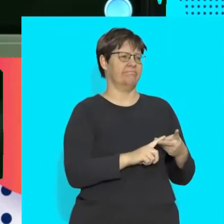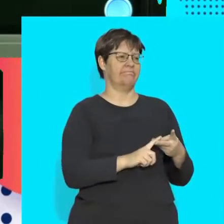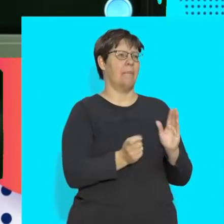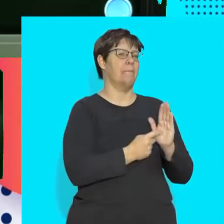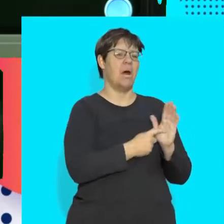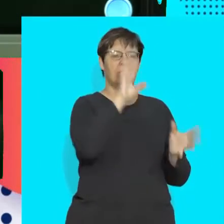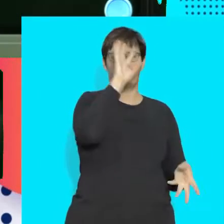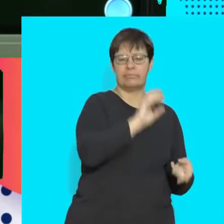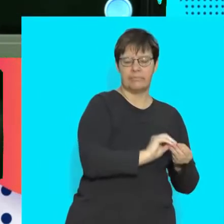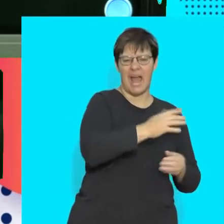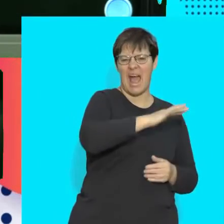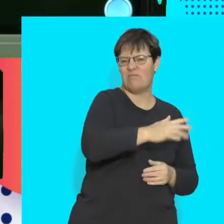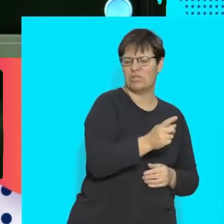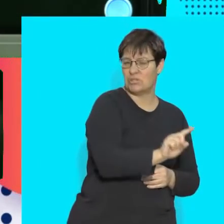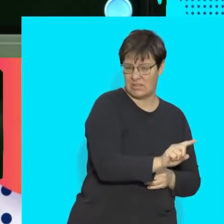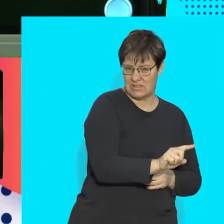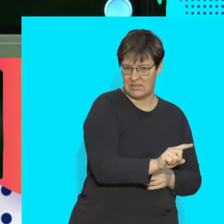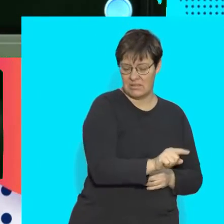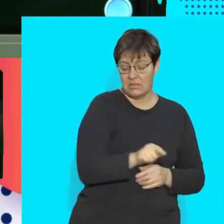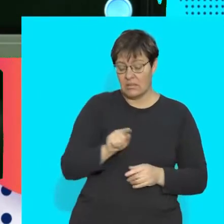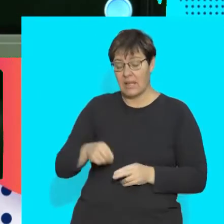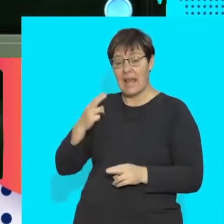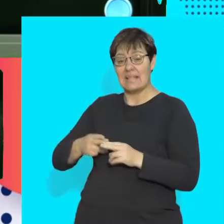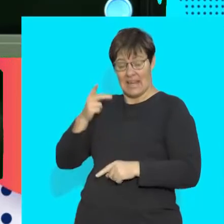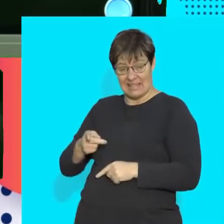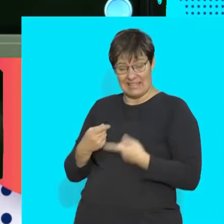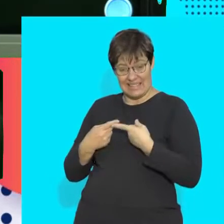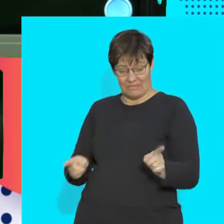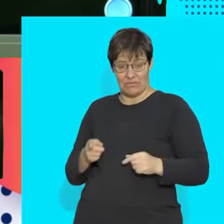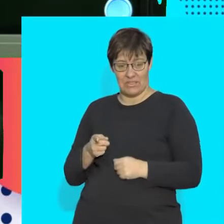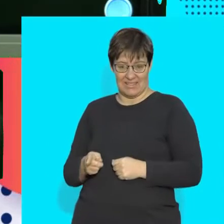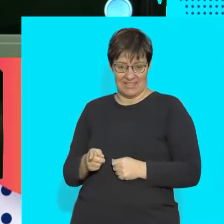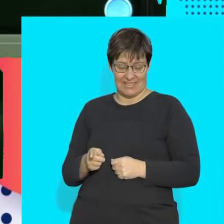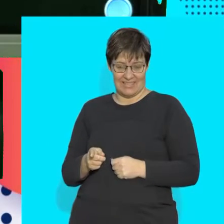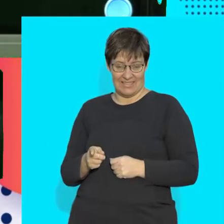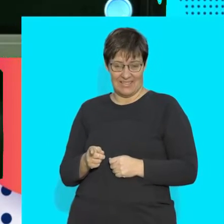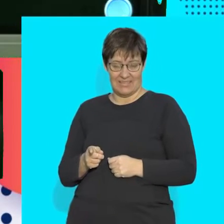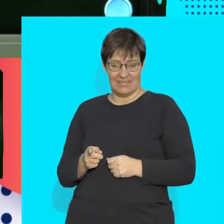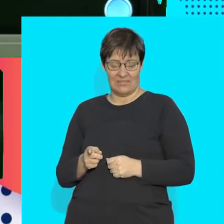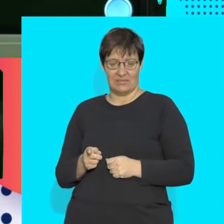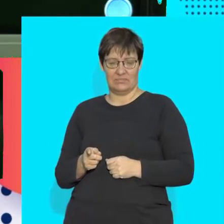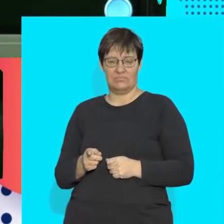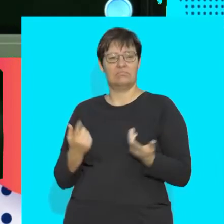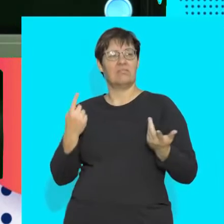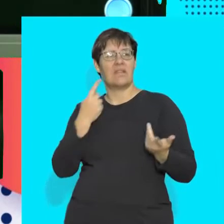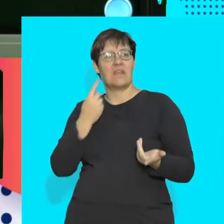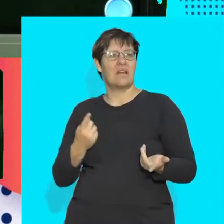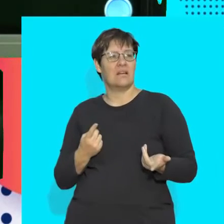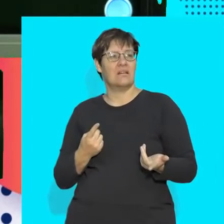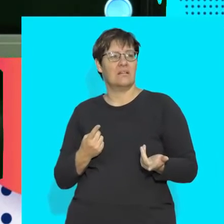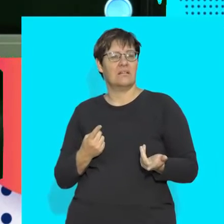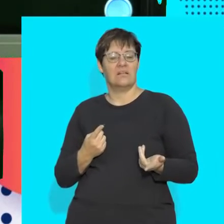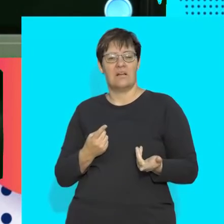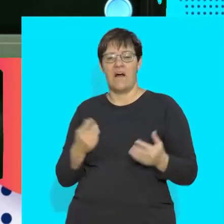average number of marks, average this. Instantaneous is a different kind of word that we think of